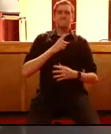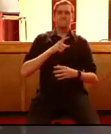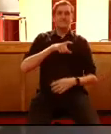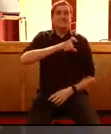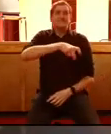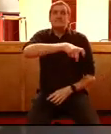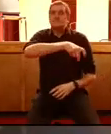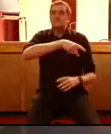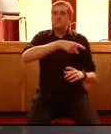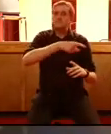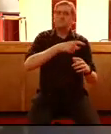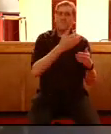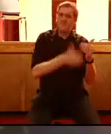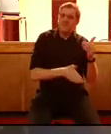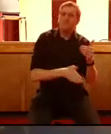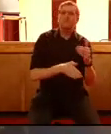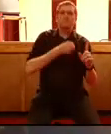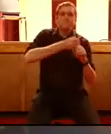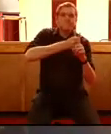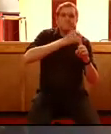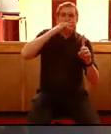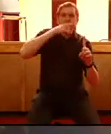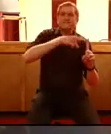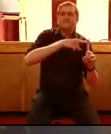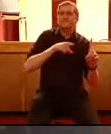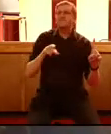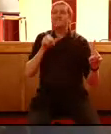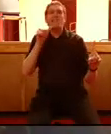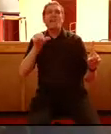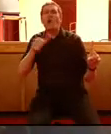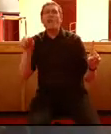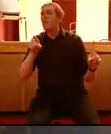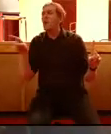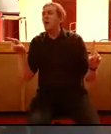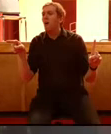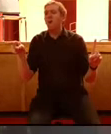that are impacting our children, not the things that